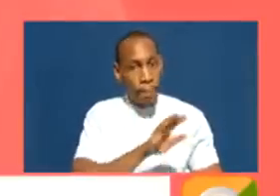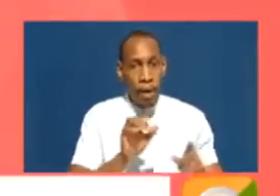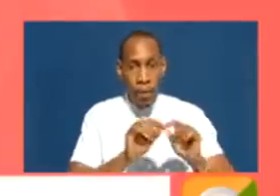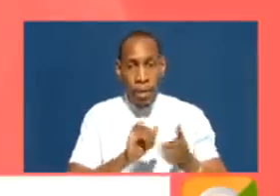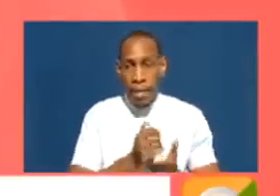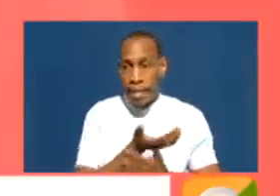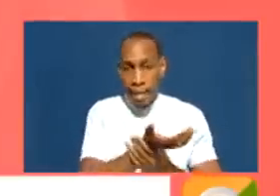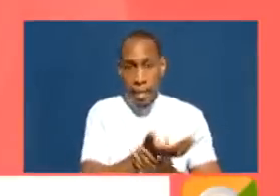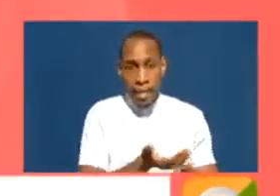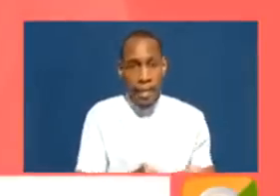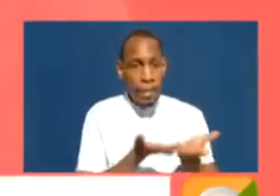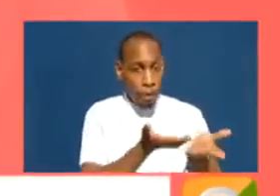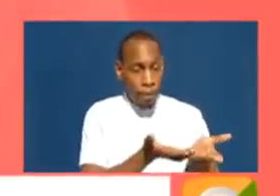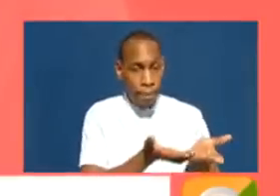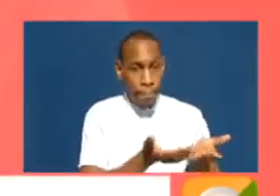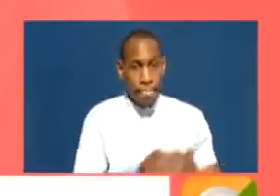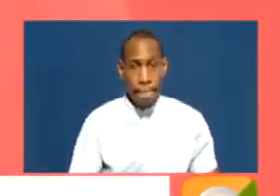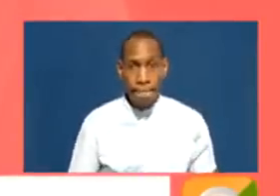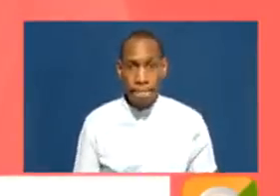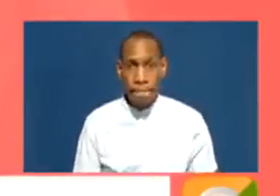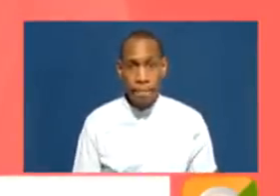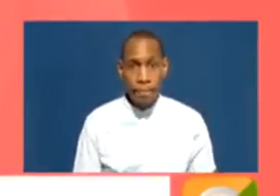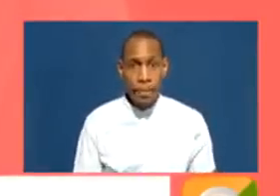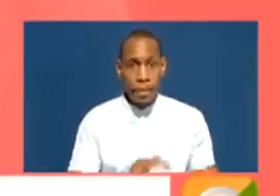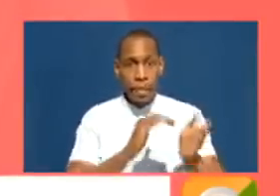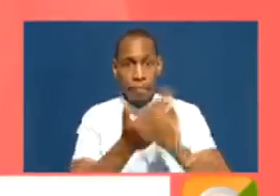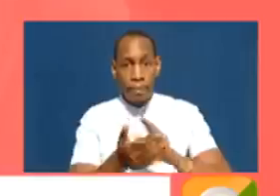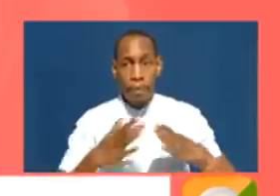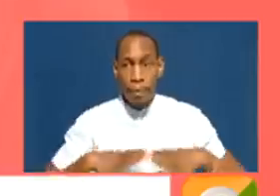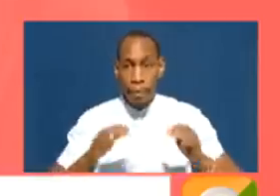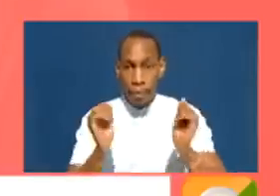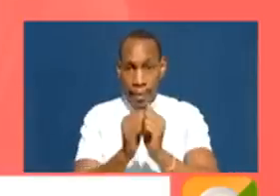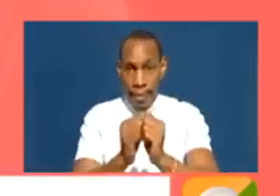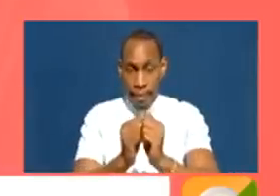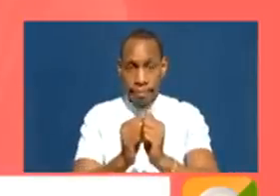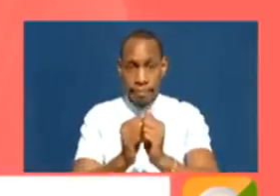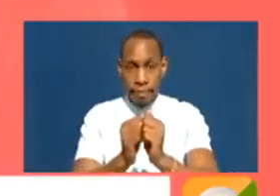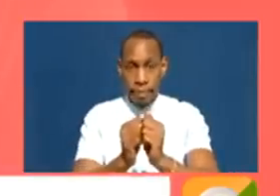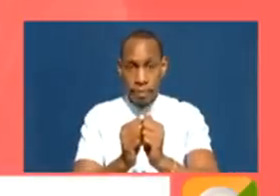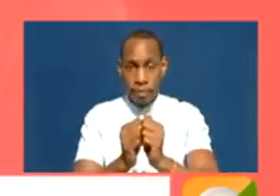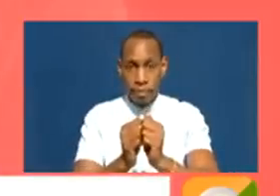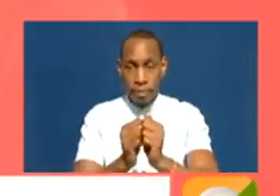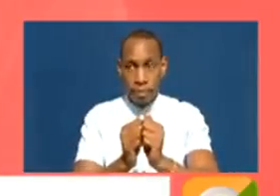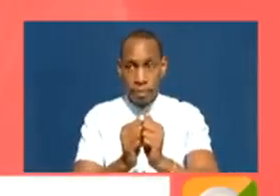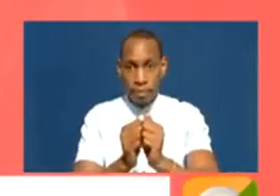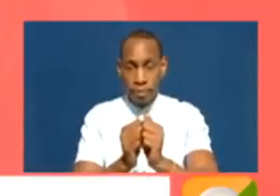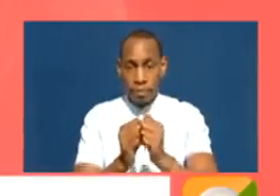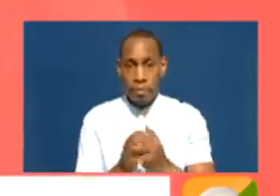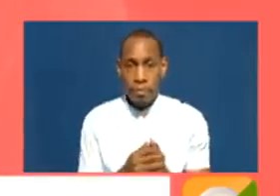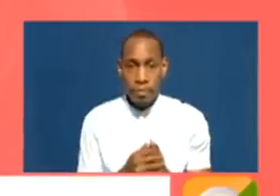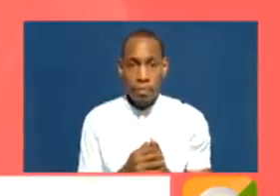some offers to him in front of those 10 is a tarot diddle.